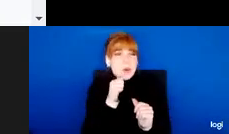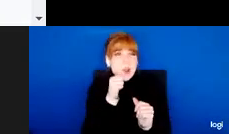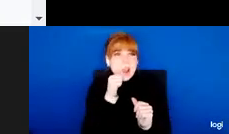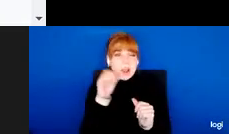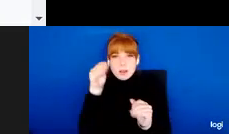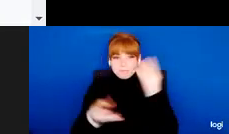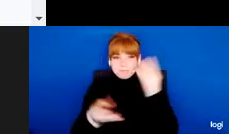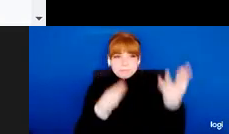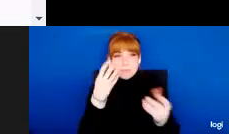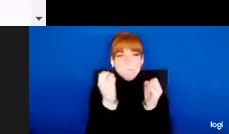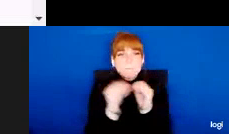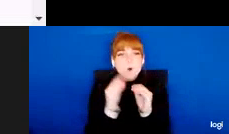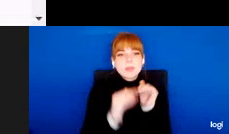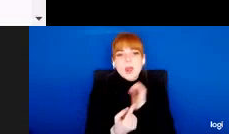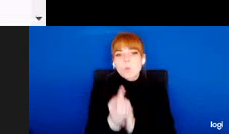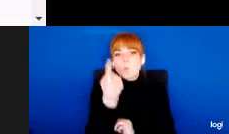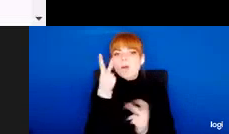might be a more